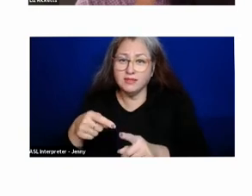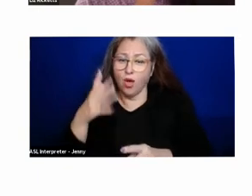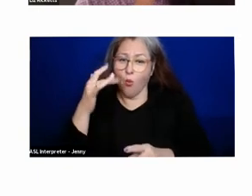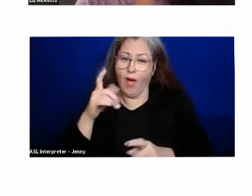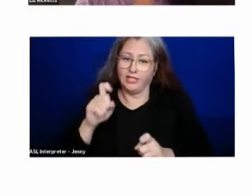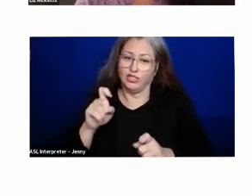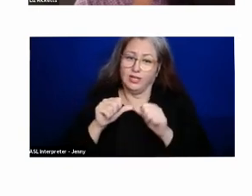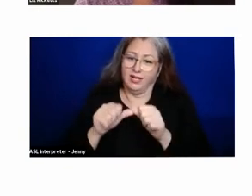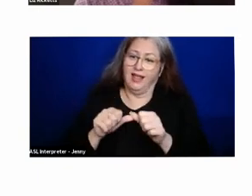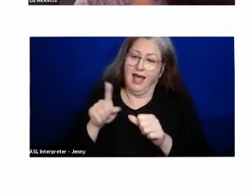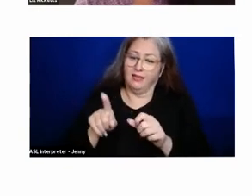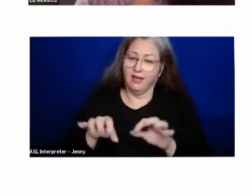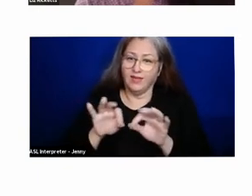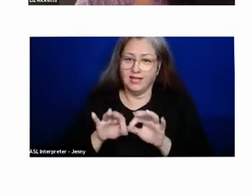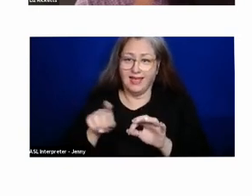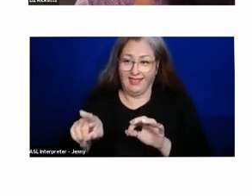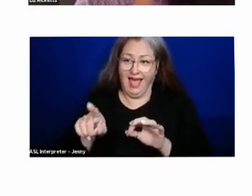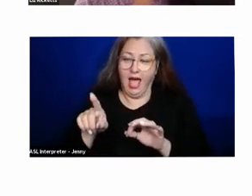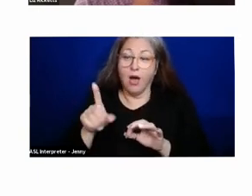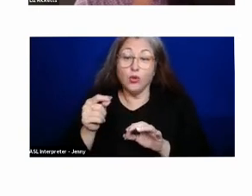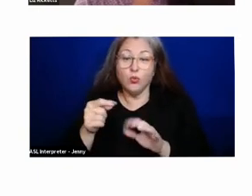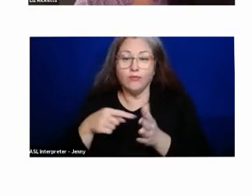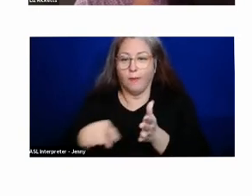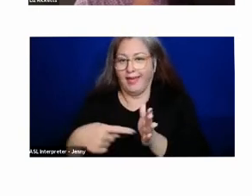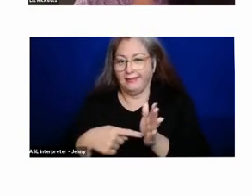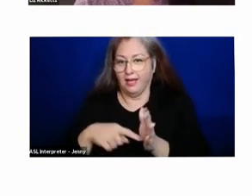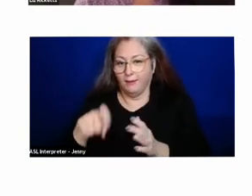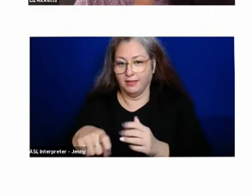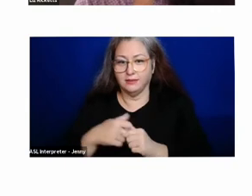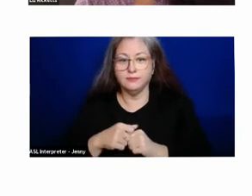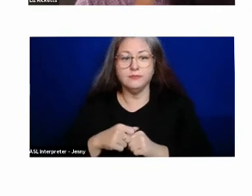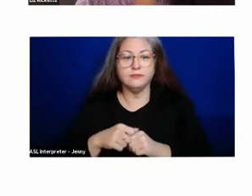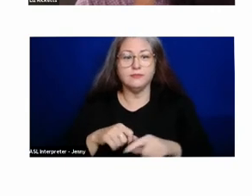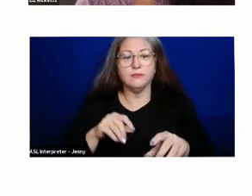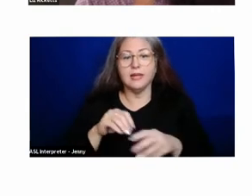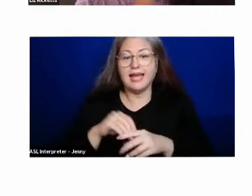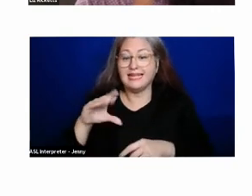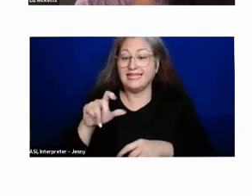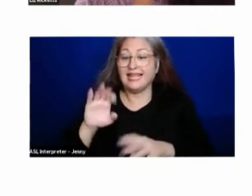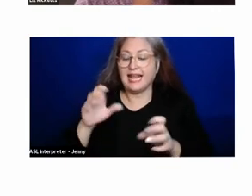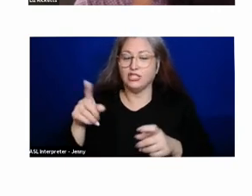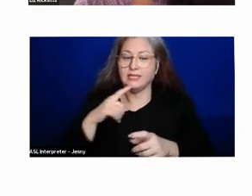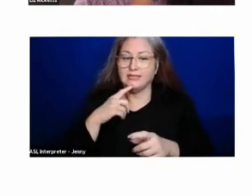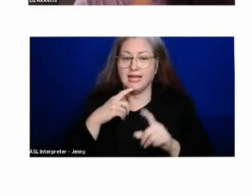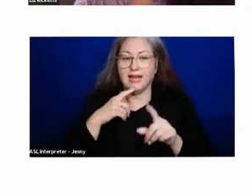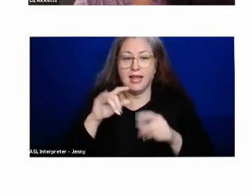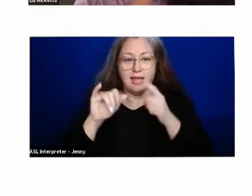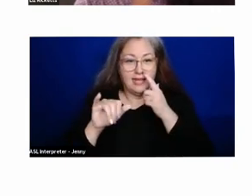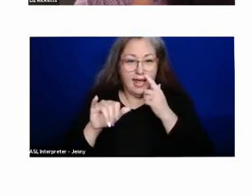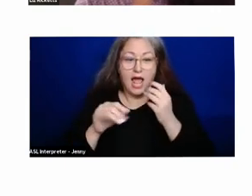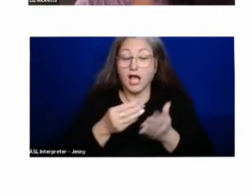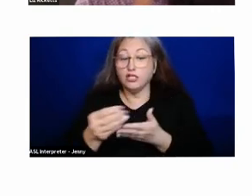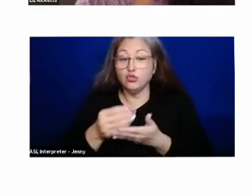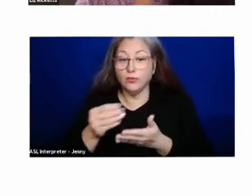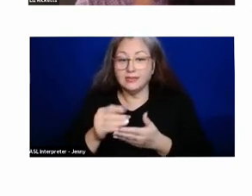their relevance? They have debts to pay. In Celine's class, she said that consumerism is a diplomatic strategy that stops